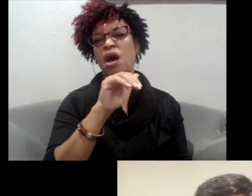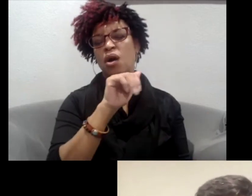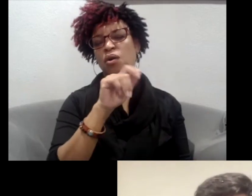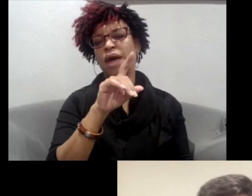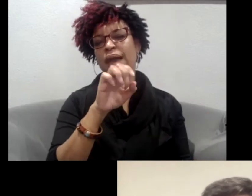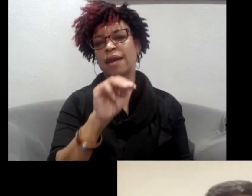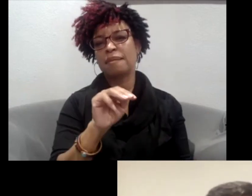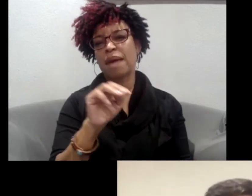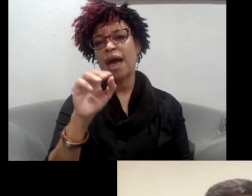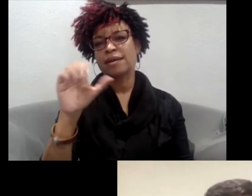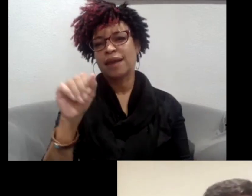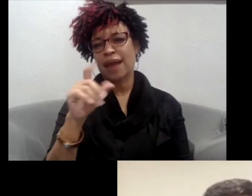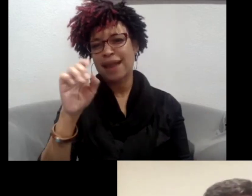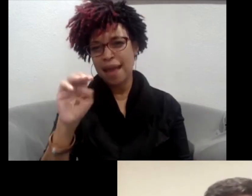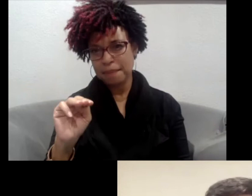adem@cadem.org,